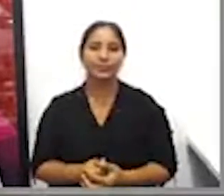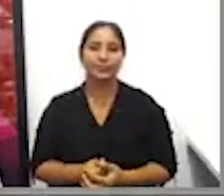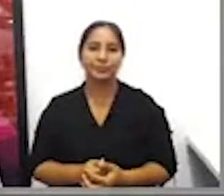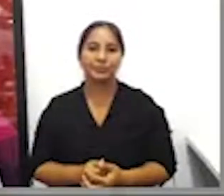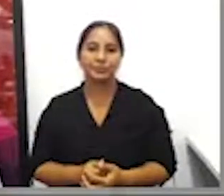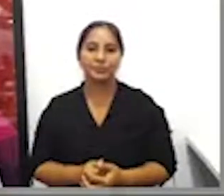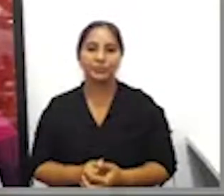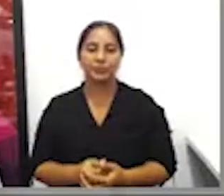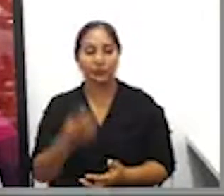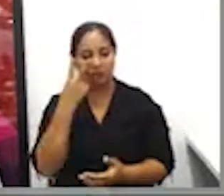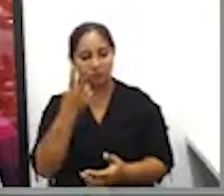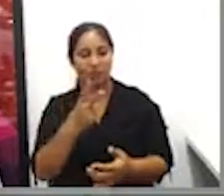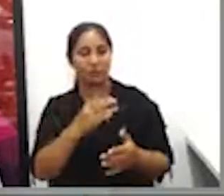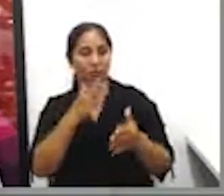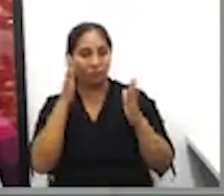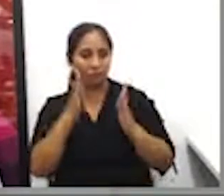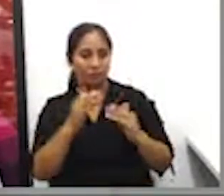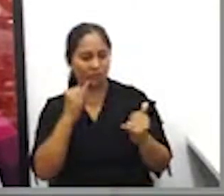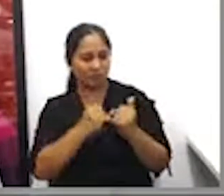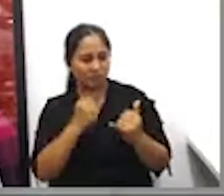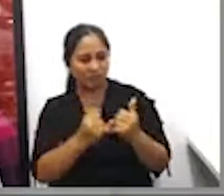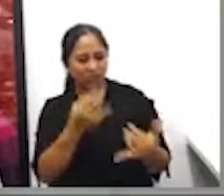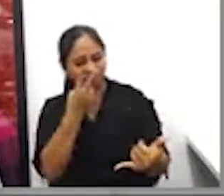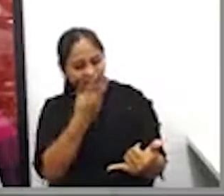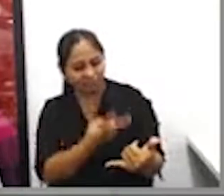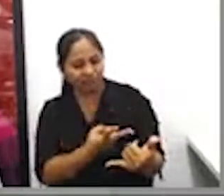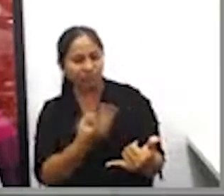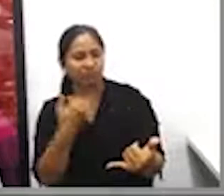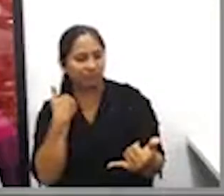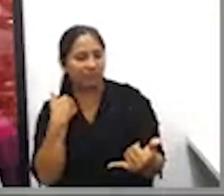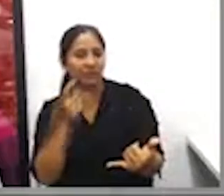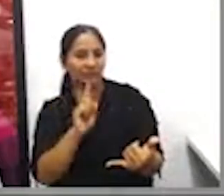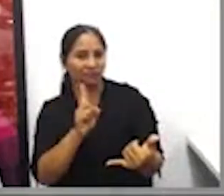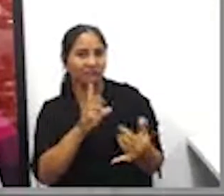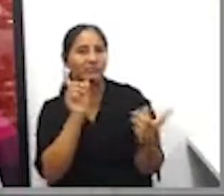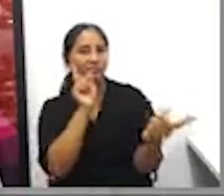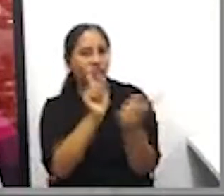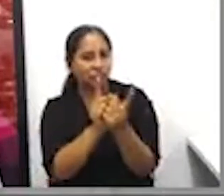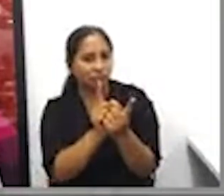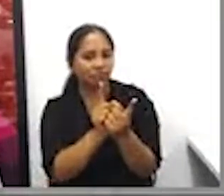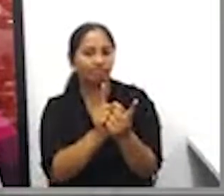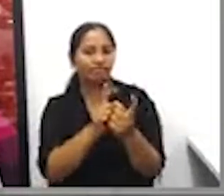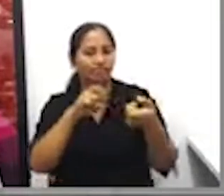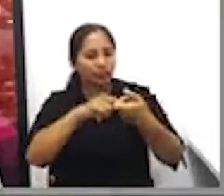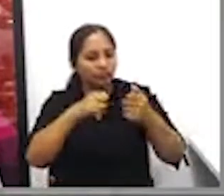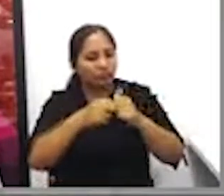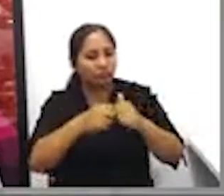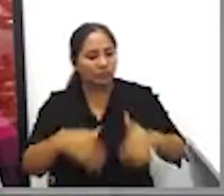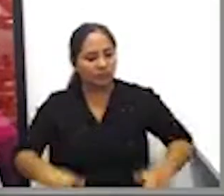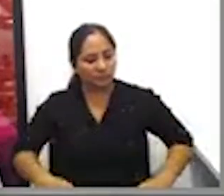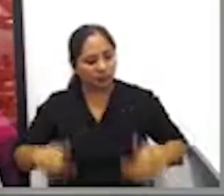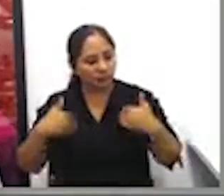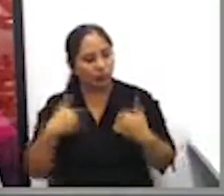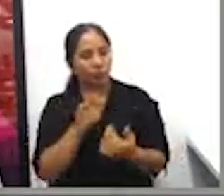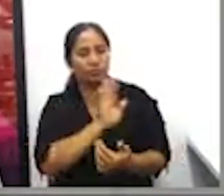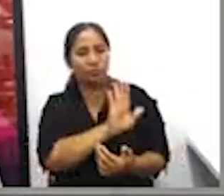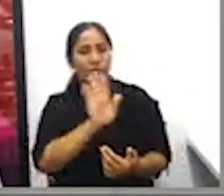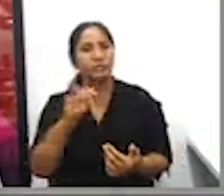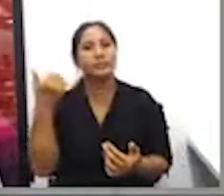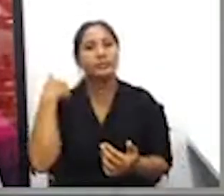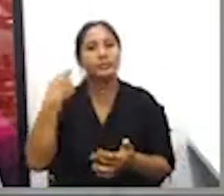imagine that maybe somebody's going through a pretty tough time and I just don't know about it. The organizing skills have been